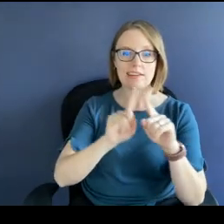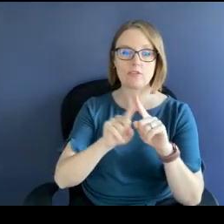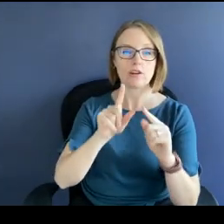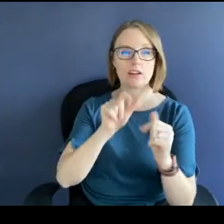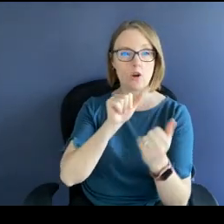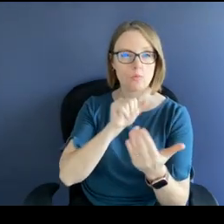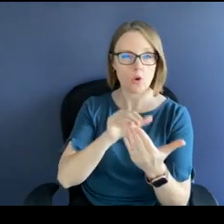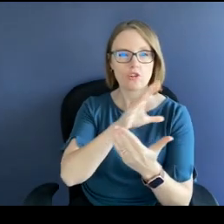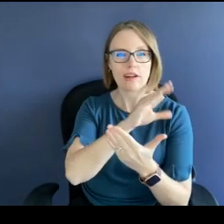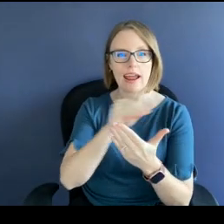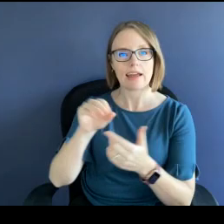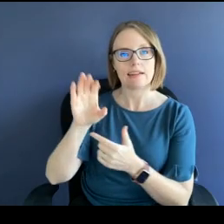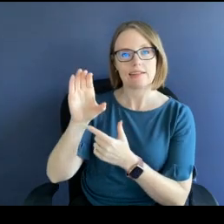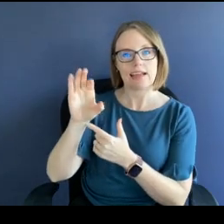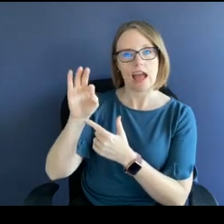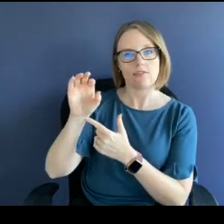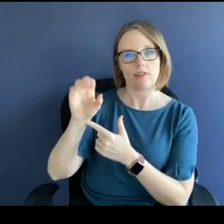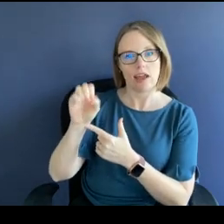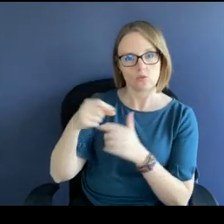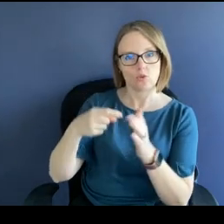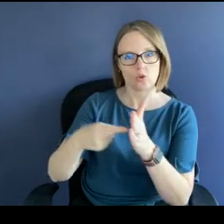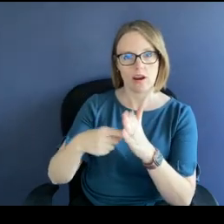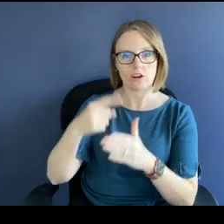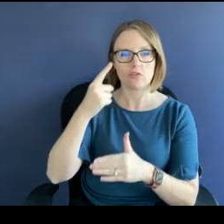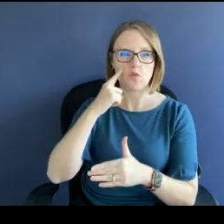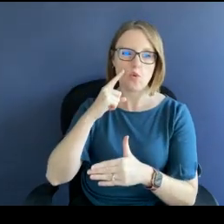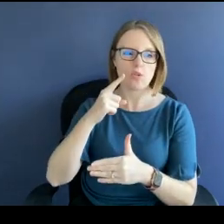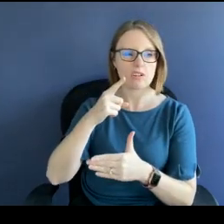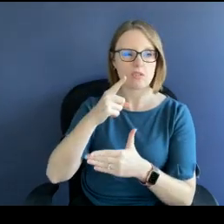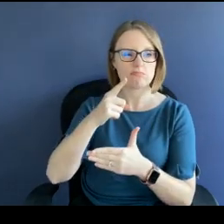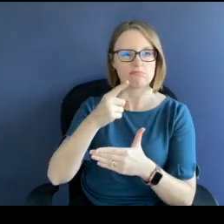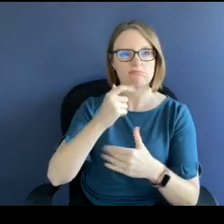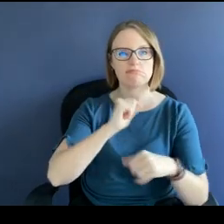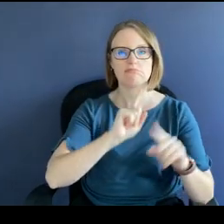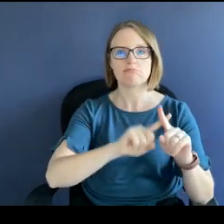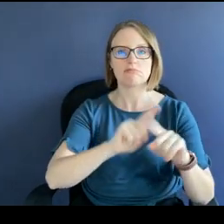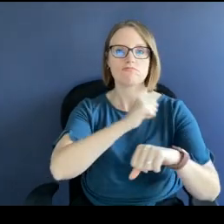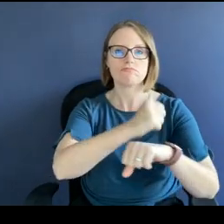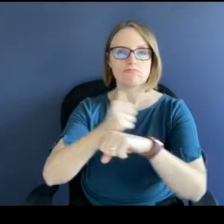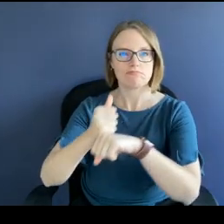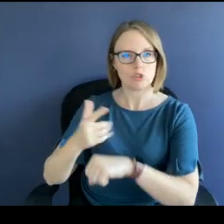for appliances commonly found in usable kitchens.